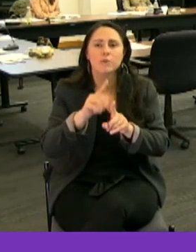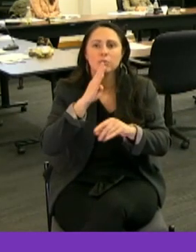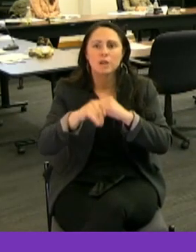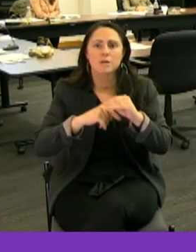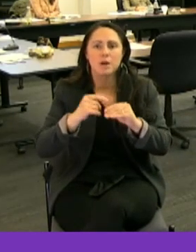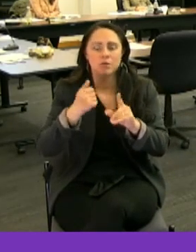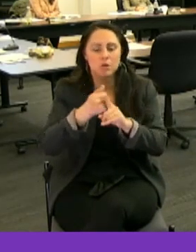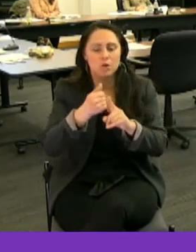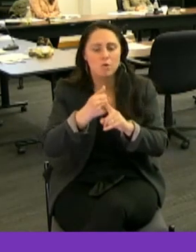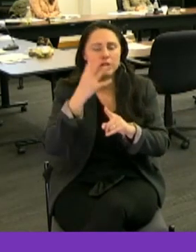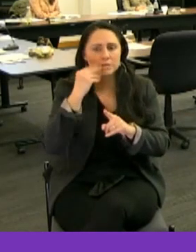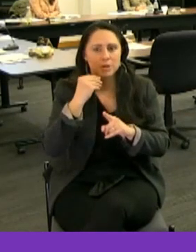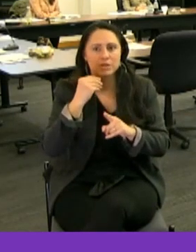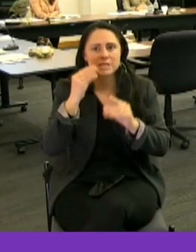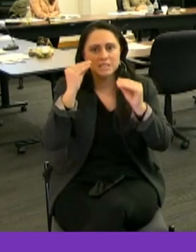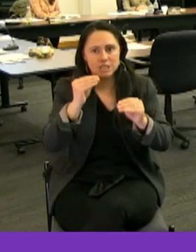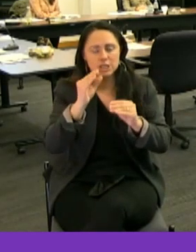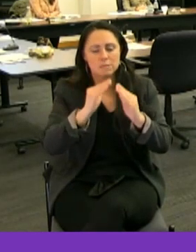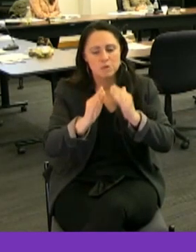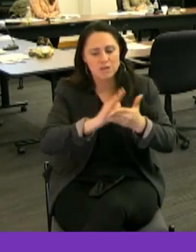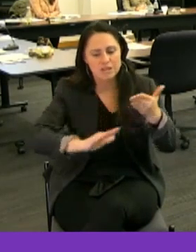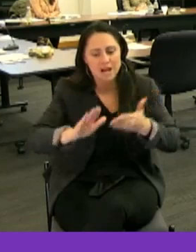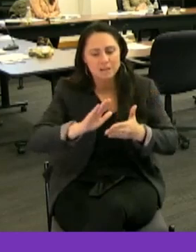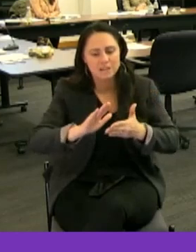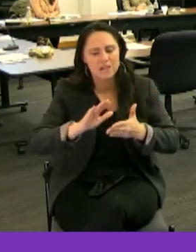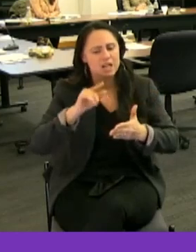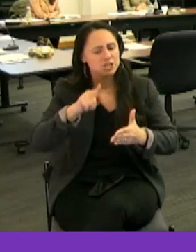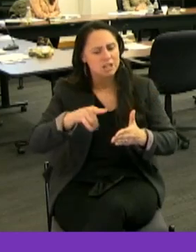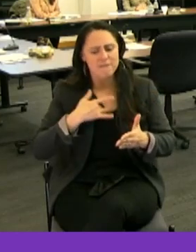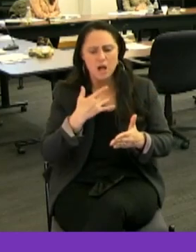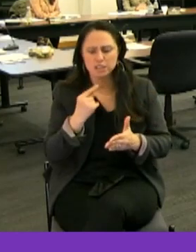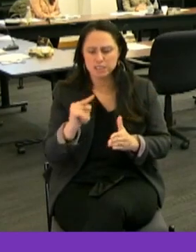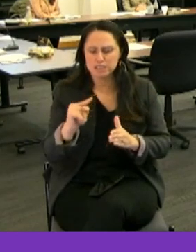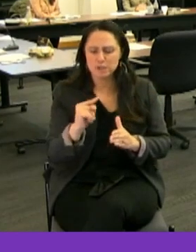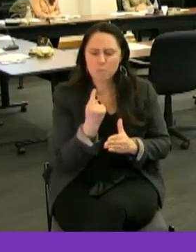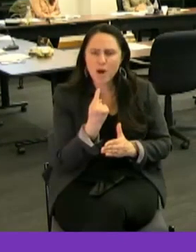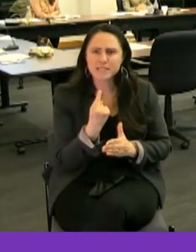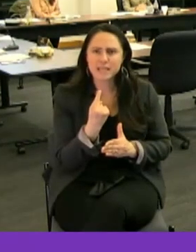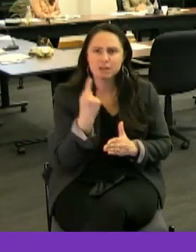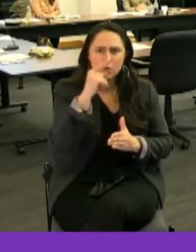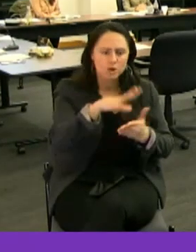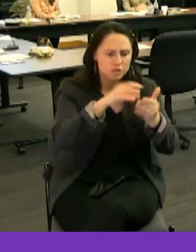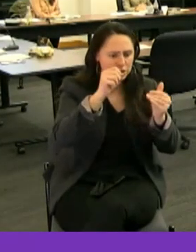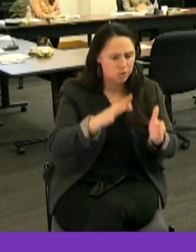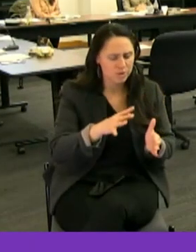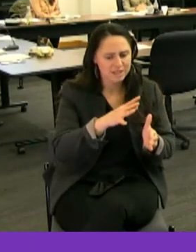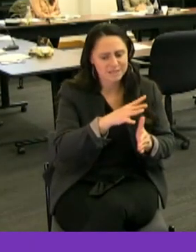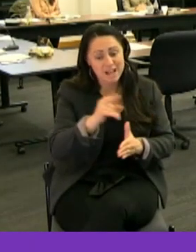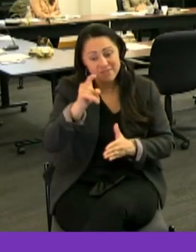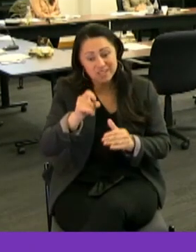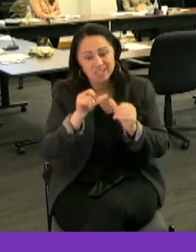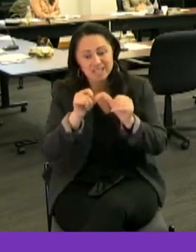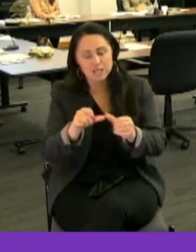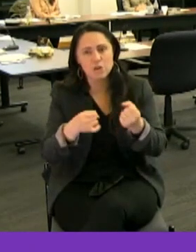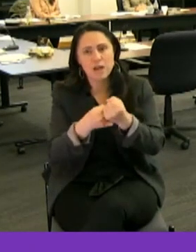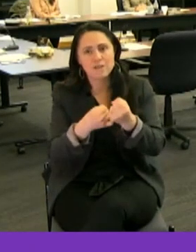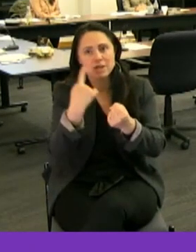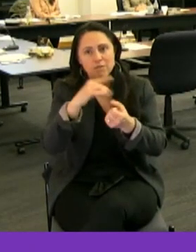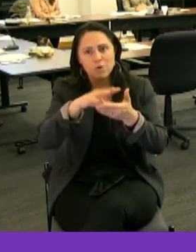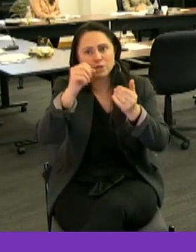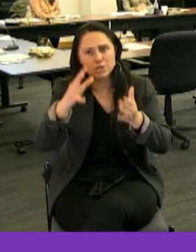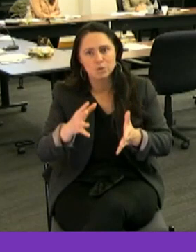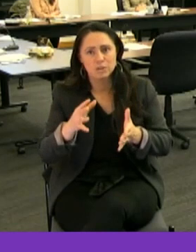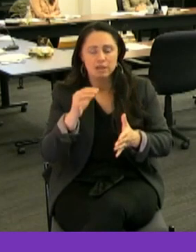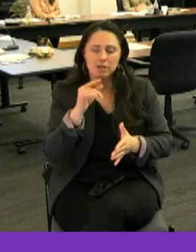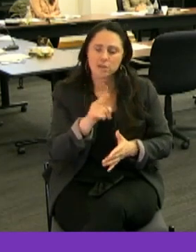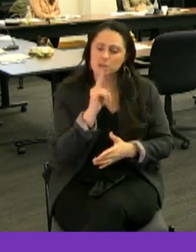Northern Virginia Community College, stressing the disappointment she felt on behalf of her students, as well as the need to continue advocating for students.